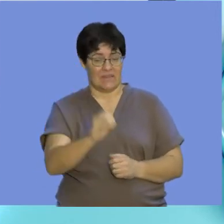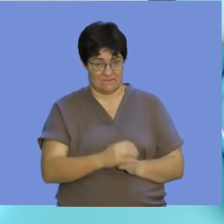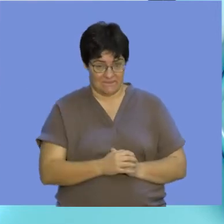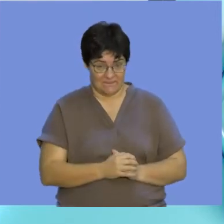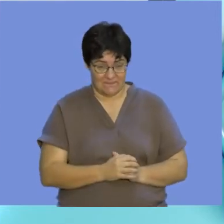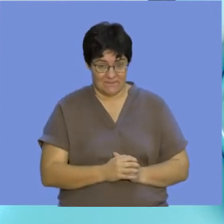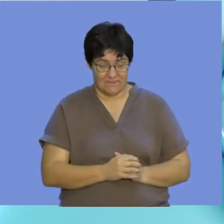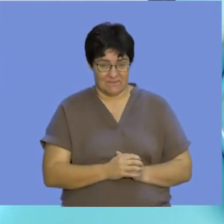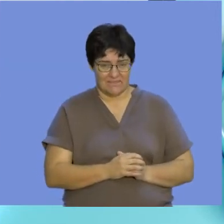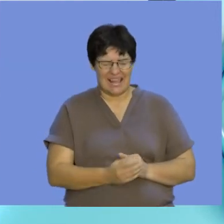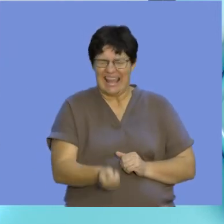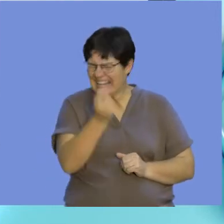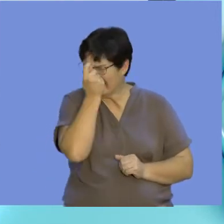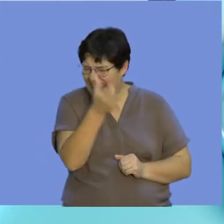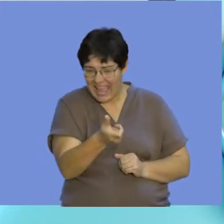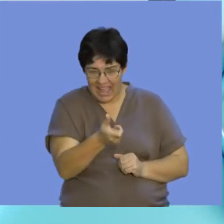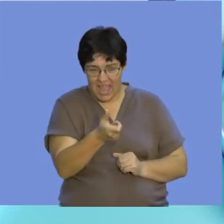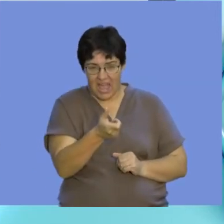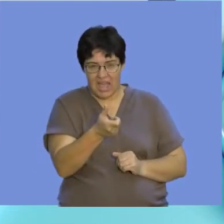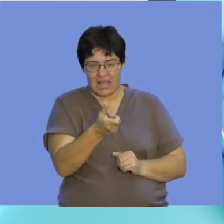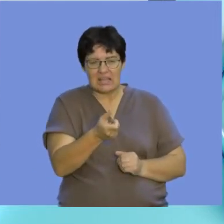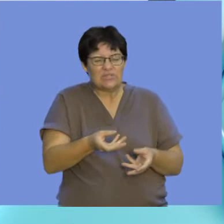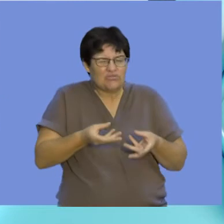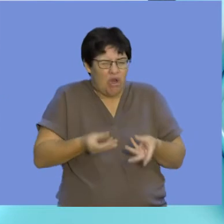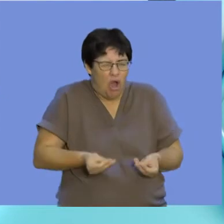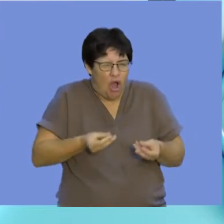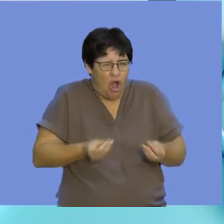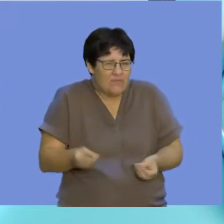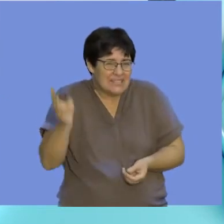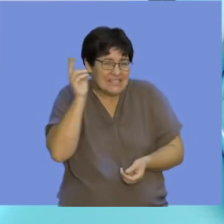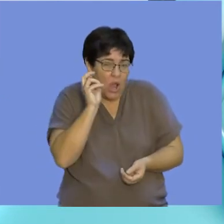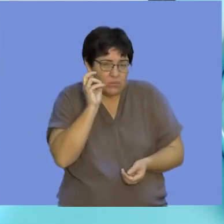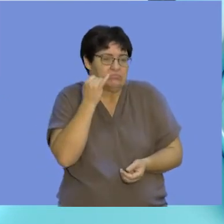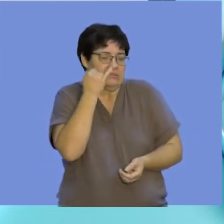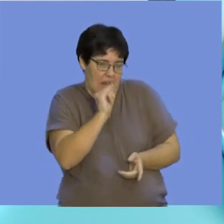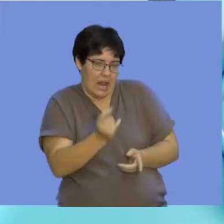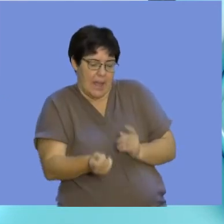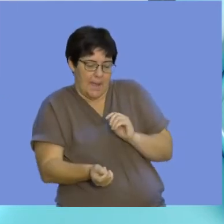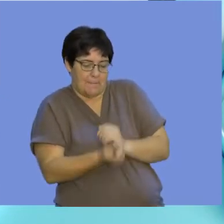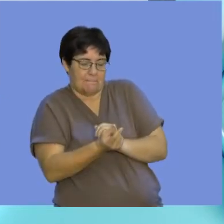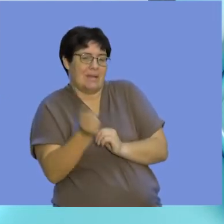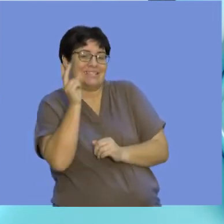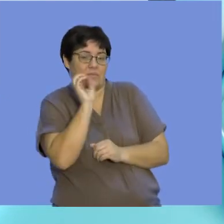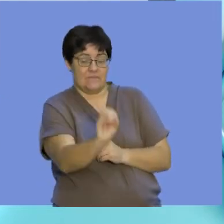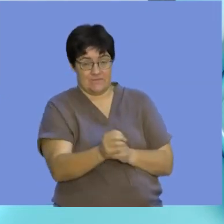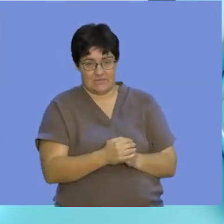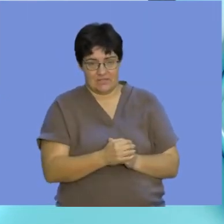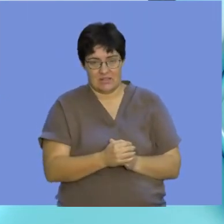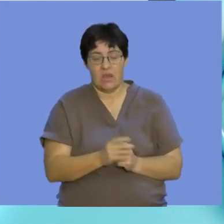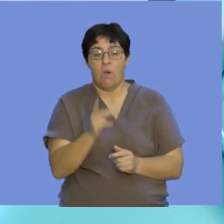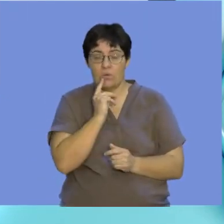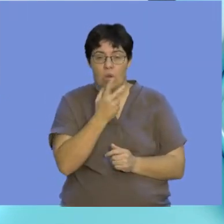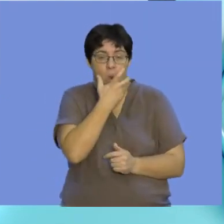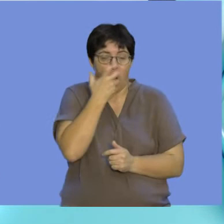least. Even if it's a tiny, soft sound, you will still hear something. Also, there's a heat